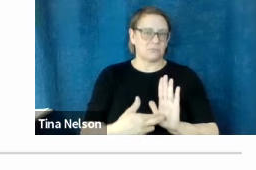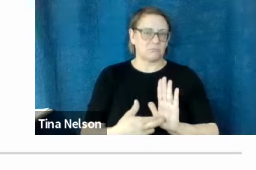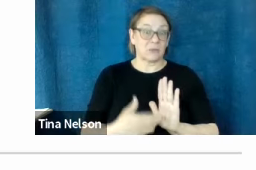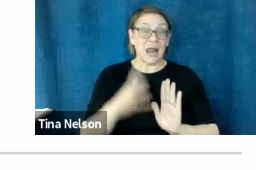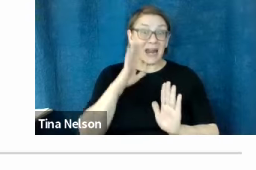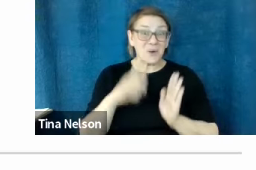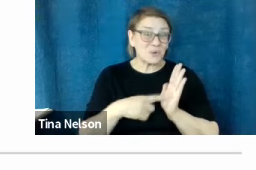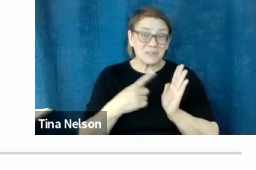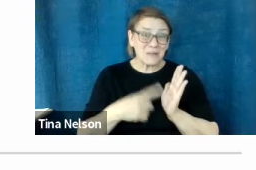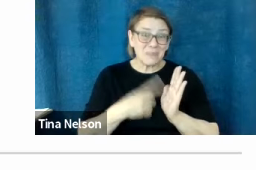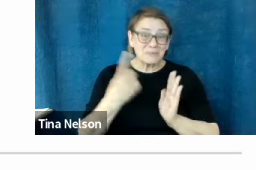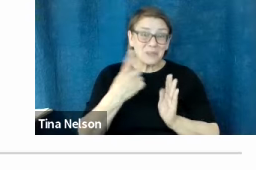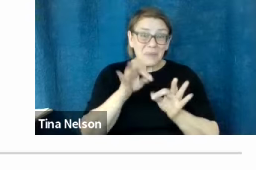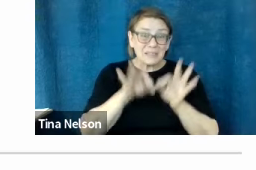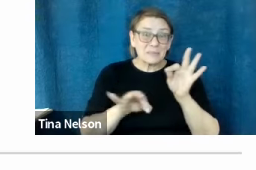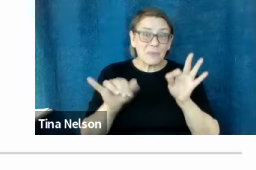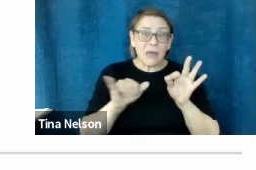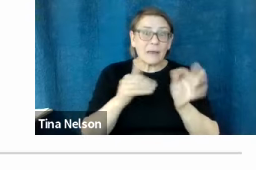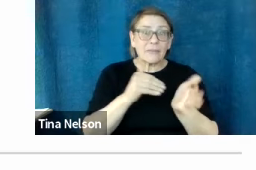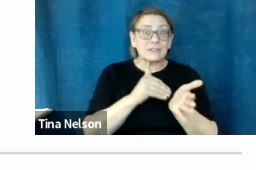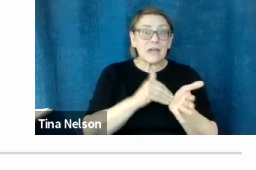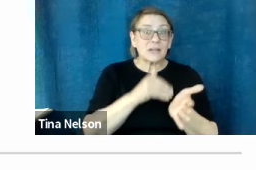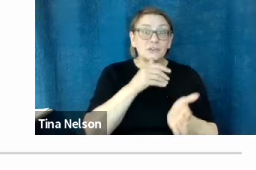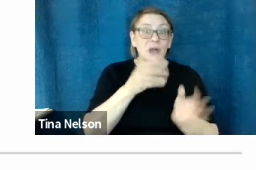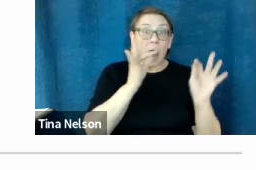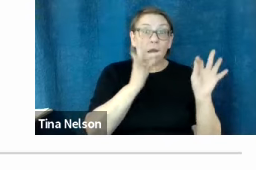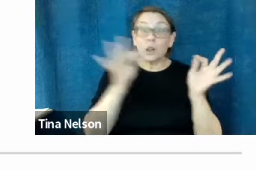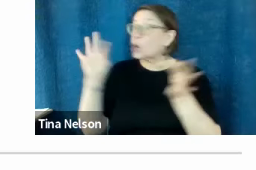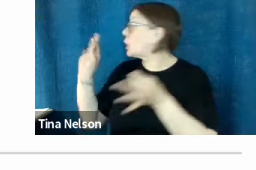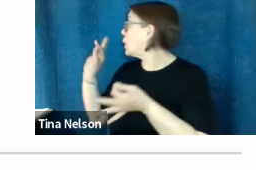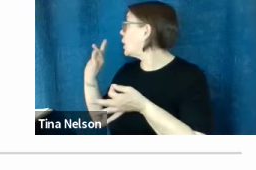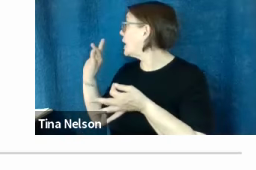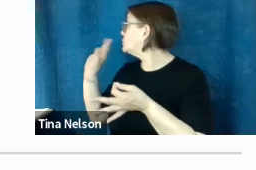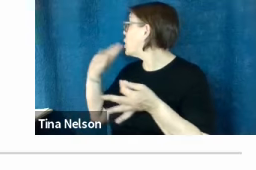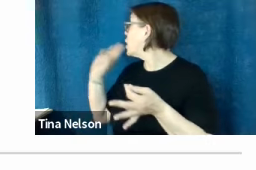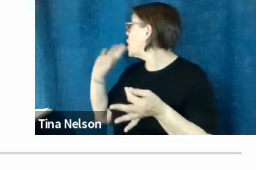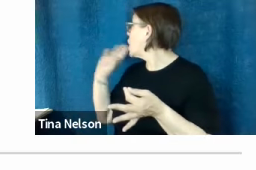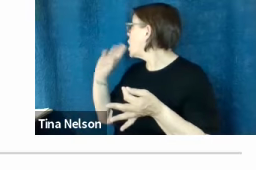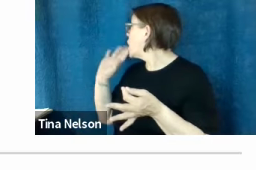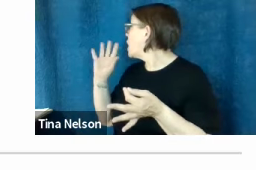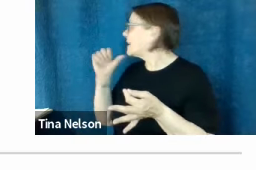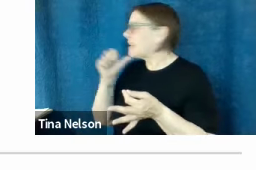that sometimes it's something as simple as a doctor, not turning his or her back when they talk to you, that kind of thing.